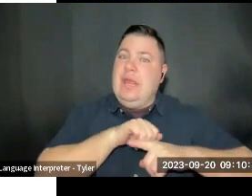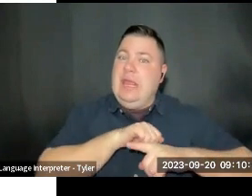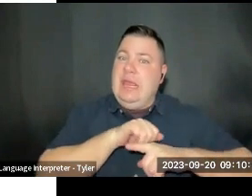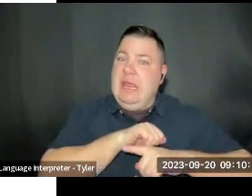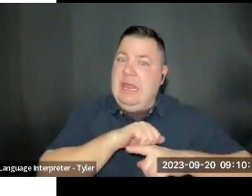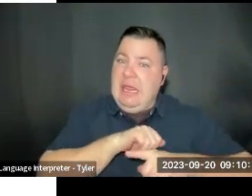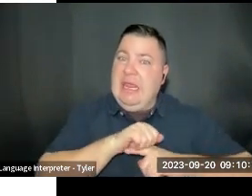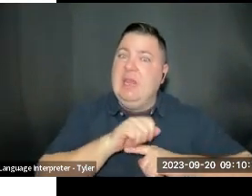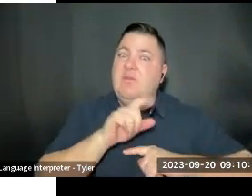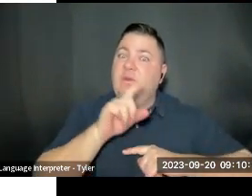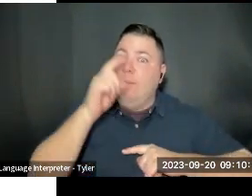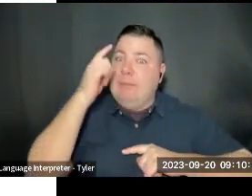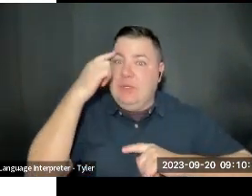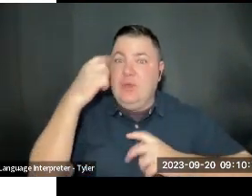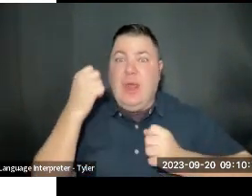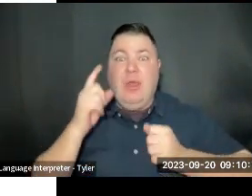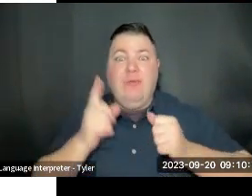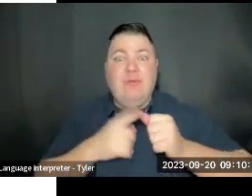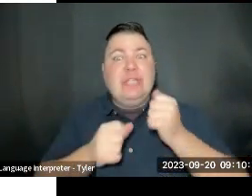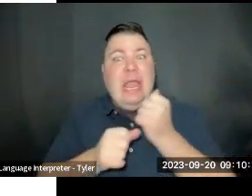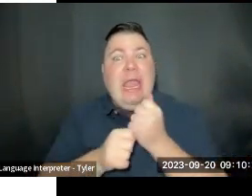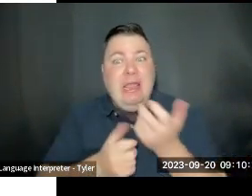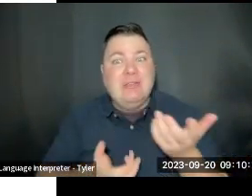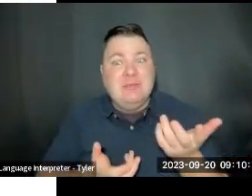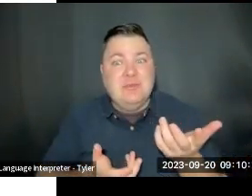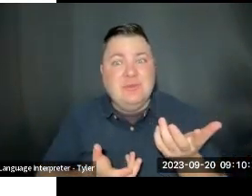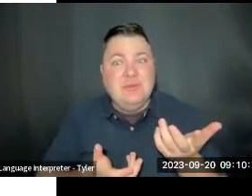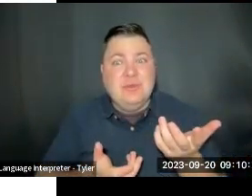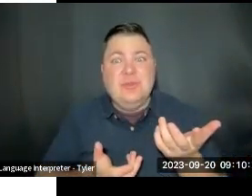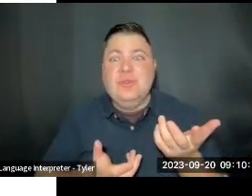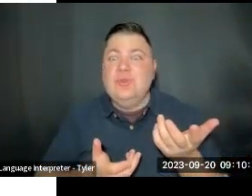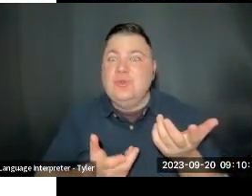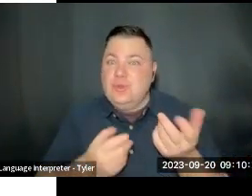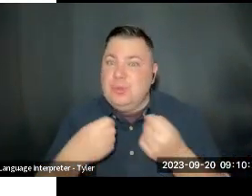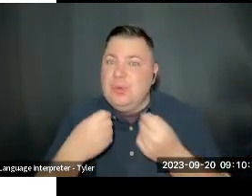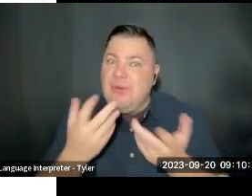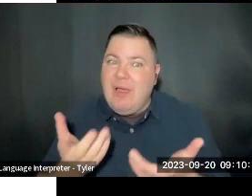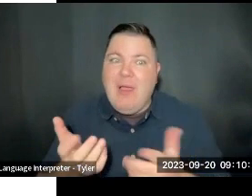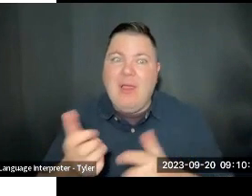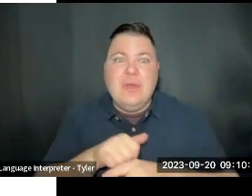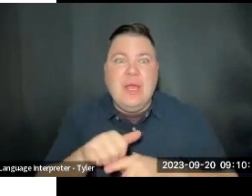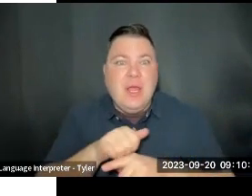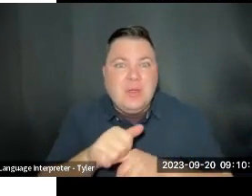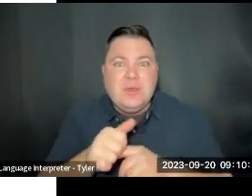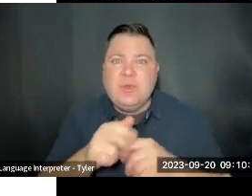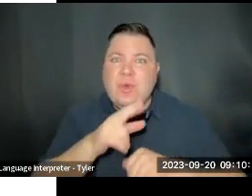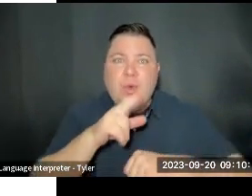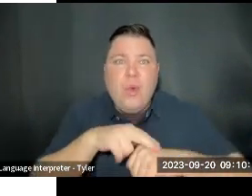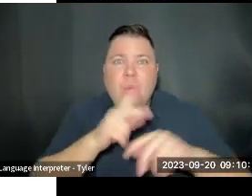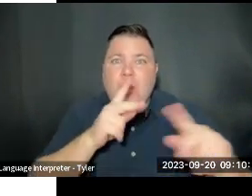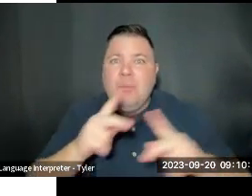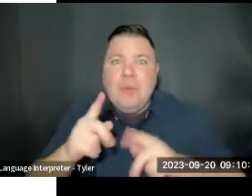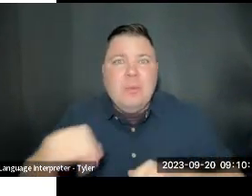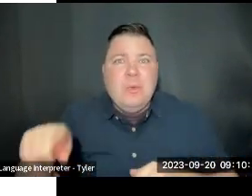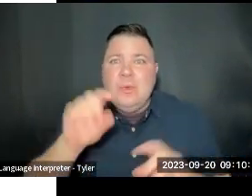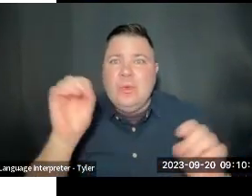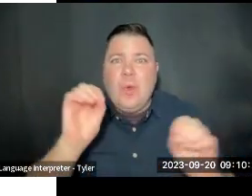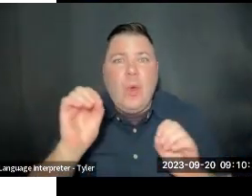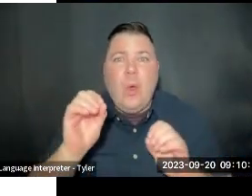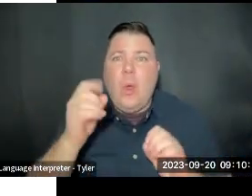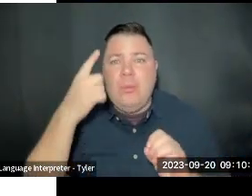first aid to get in the hands of regular everyday folks without that mental health